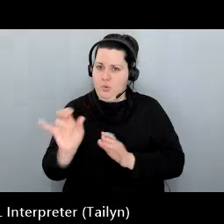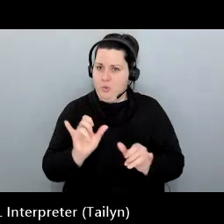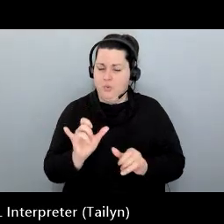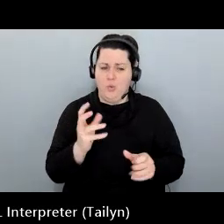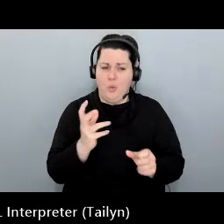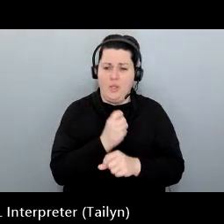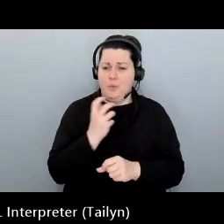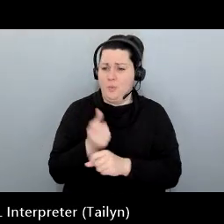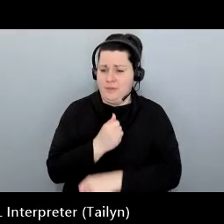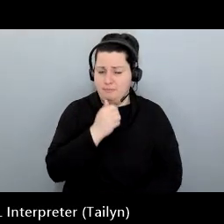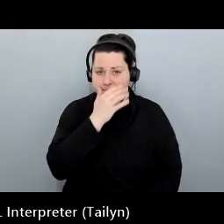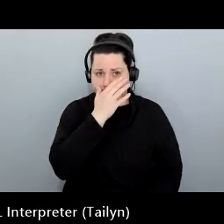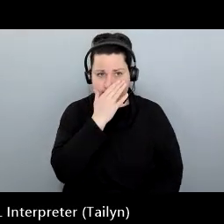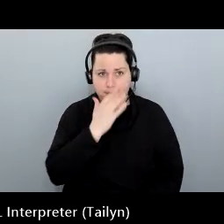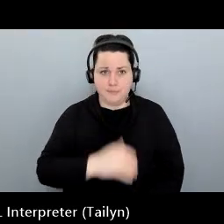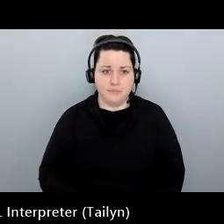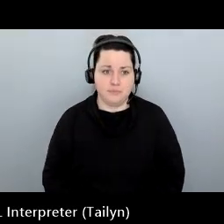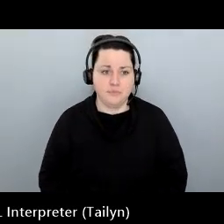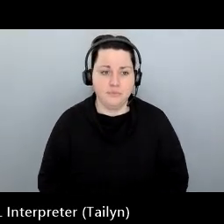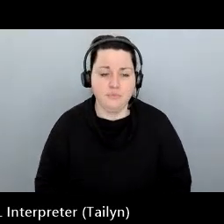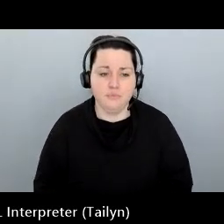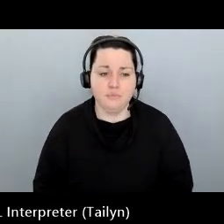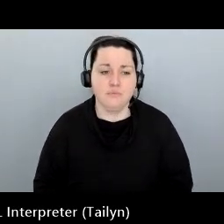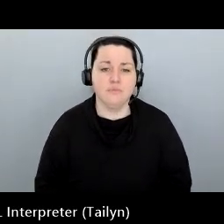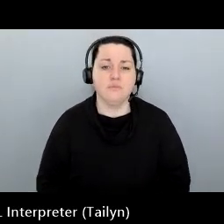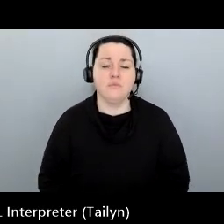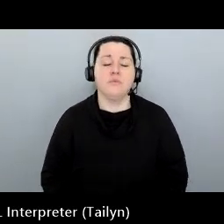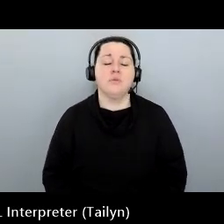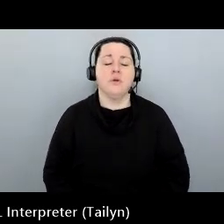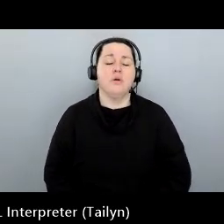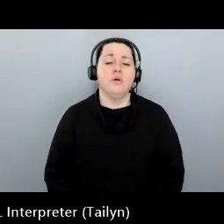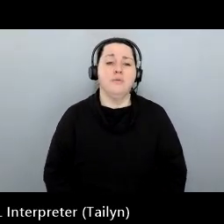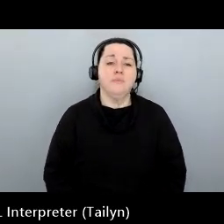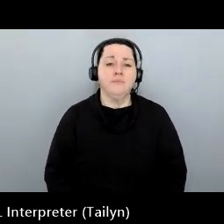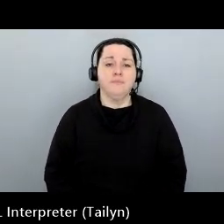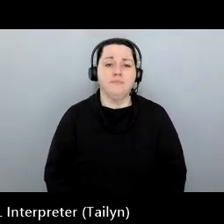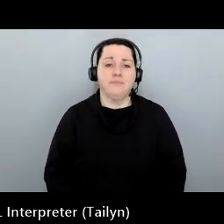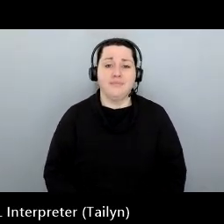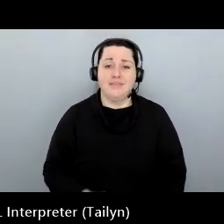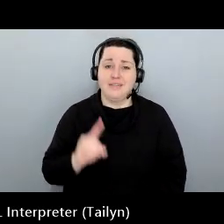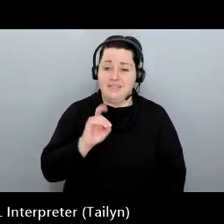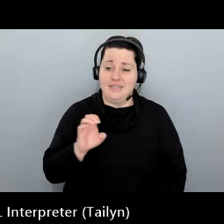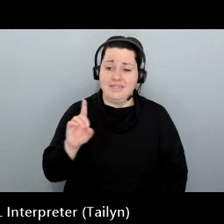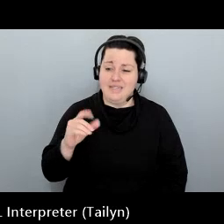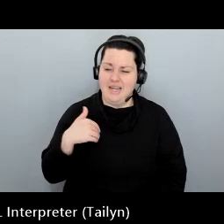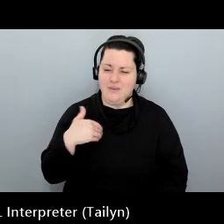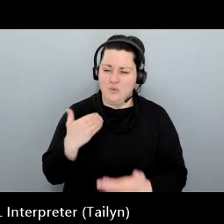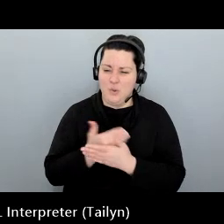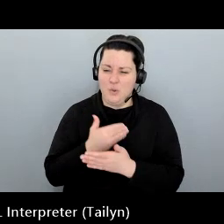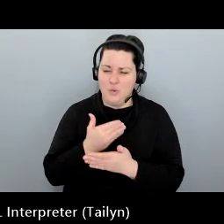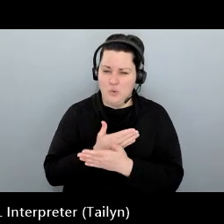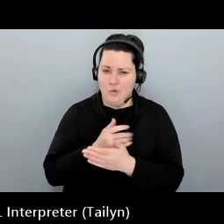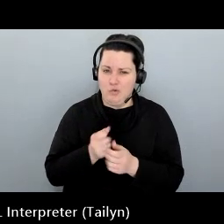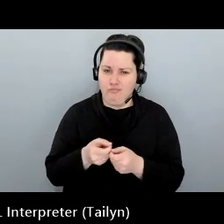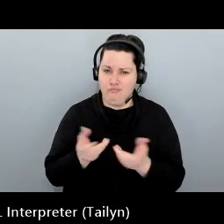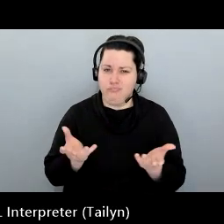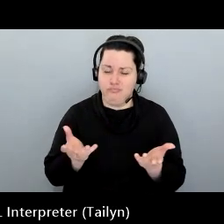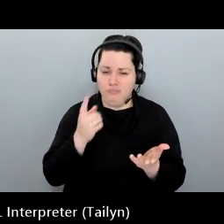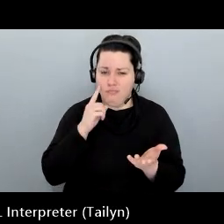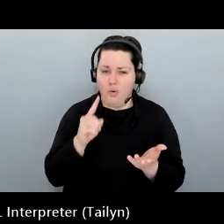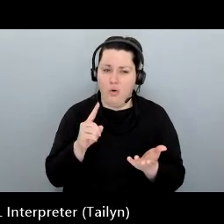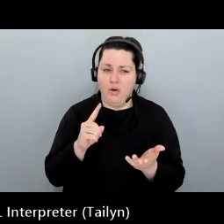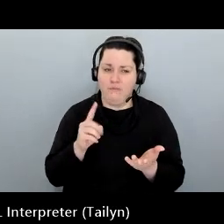here. All right. So one of the new things that Deed has rolled out through the vocational